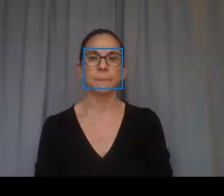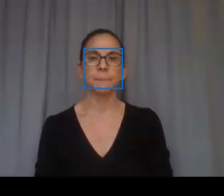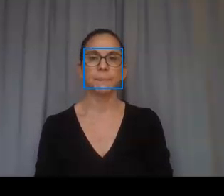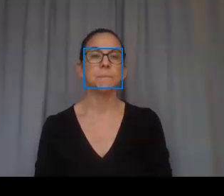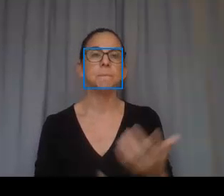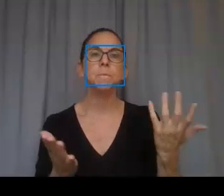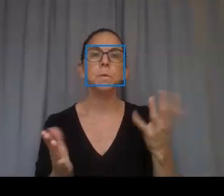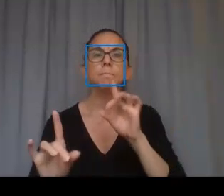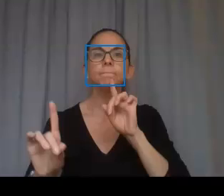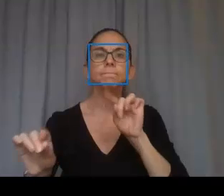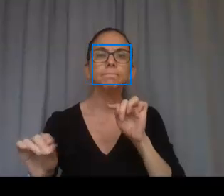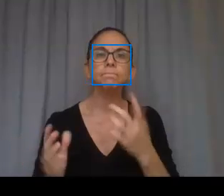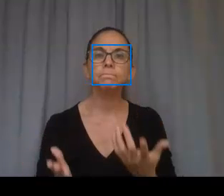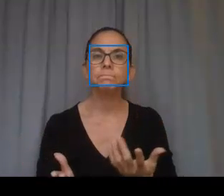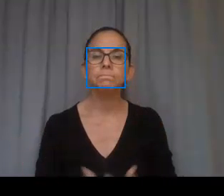What did you get?